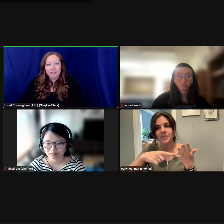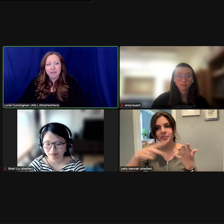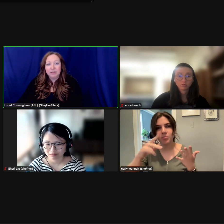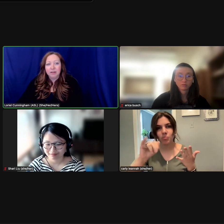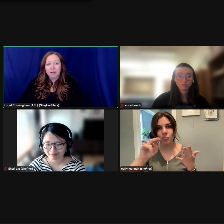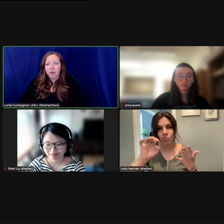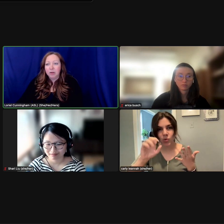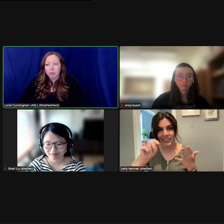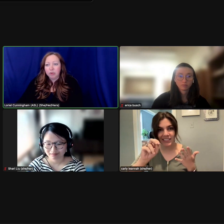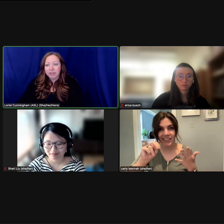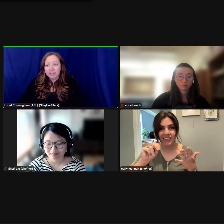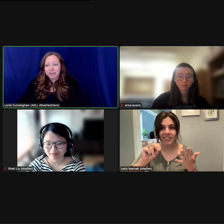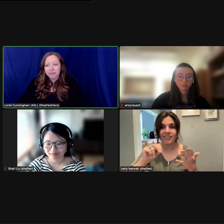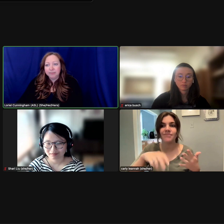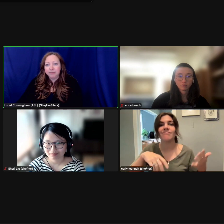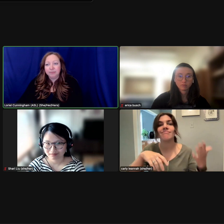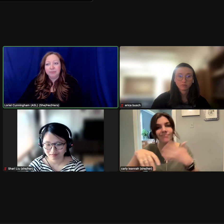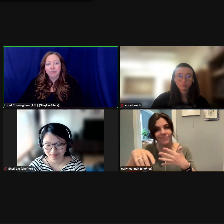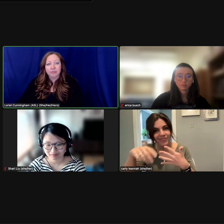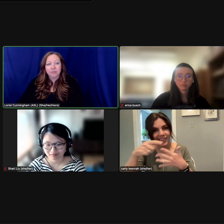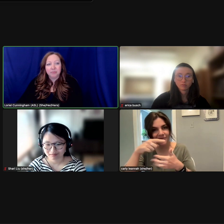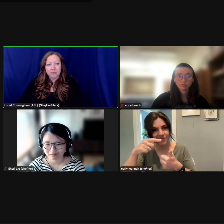MIT, Princeton,